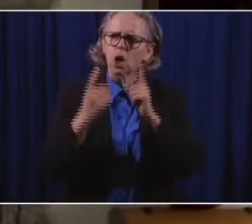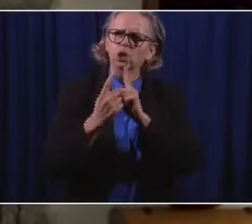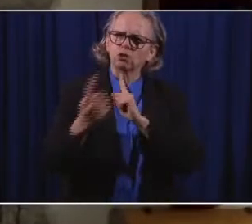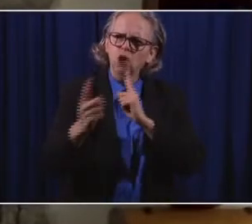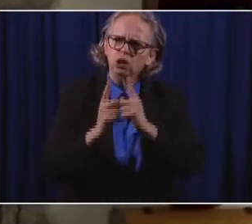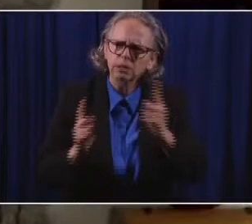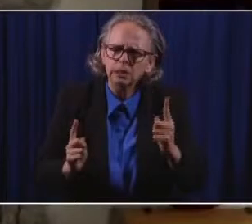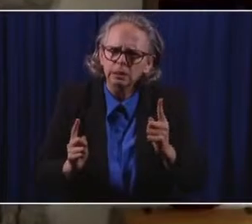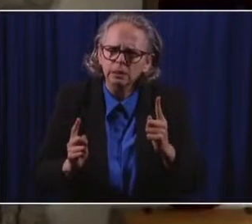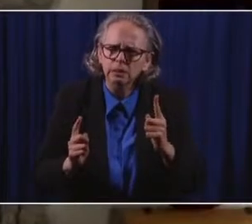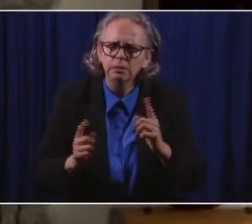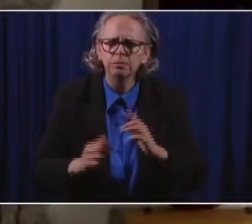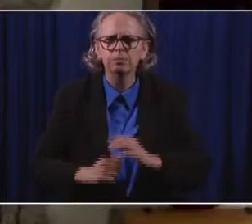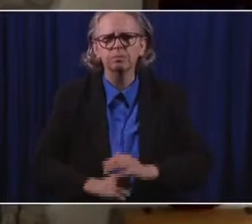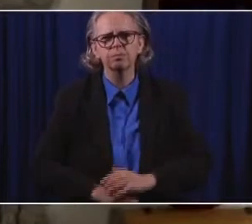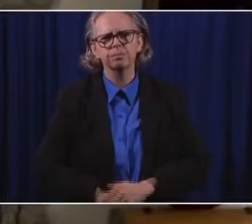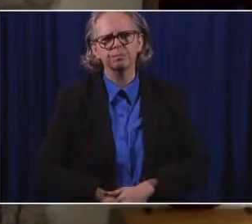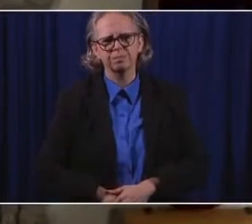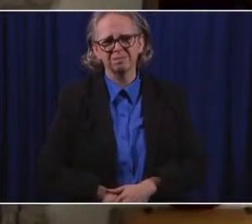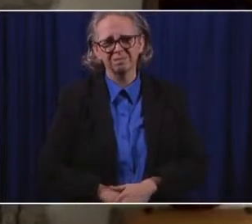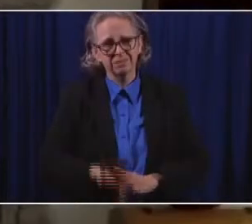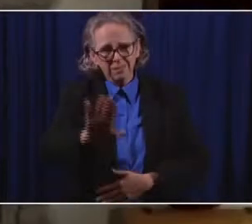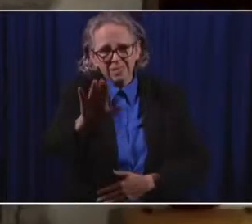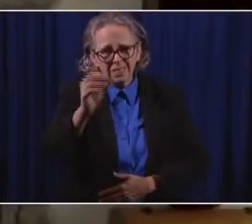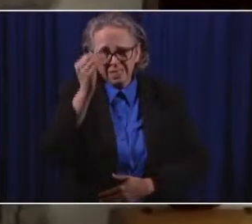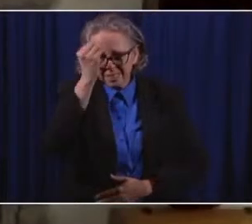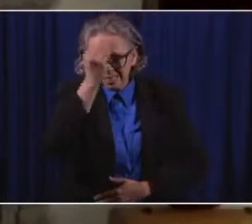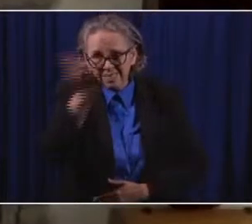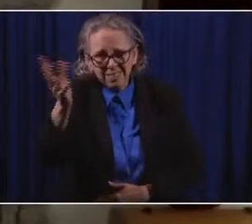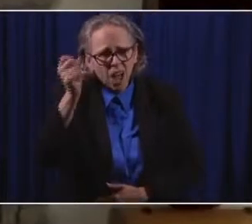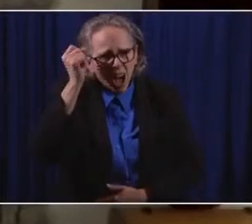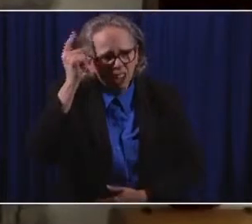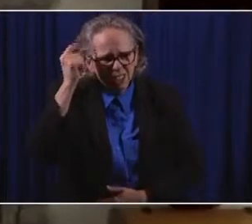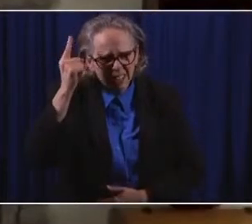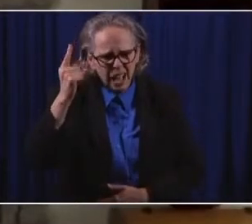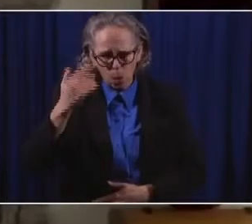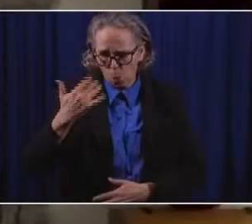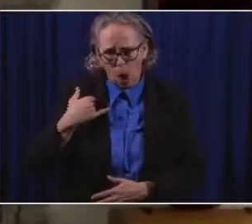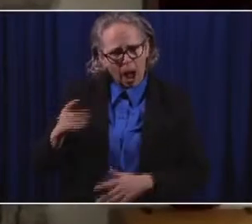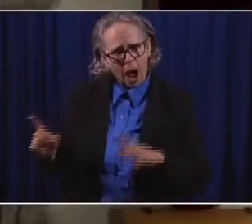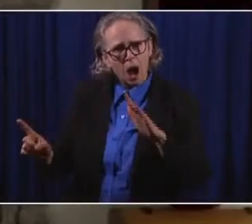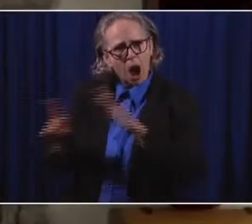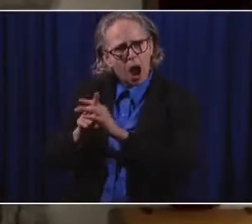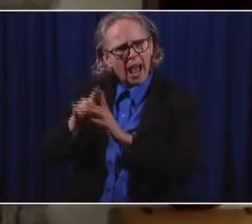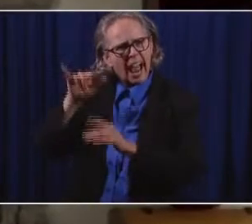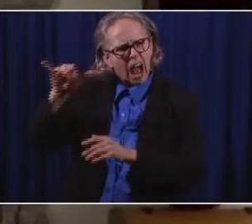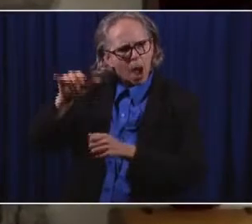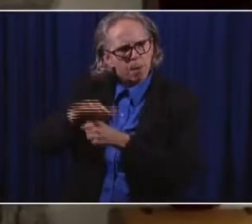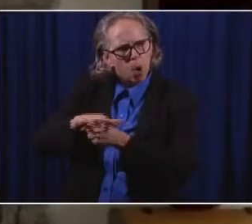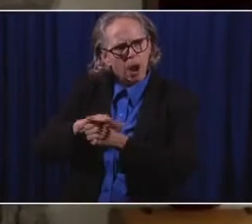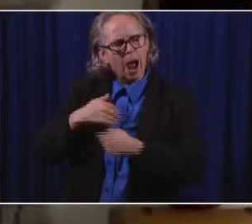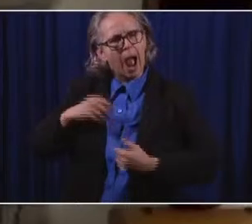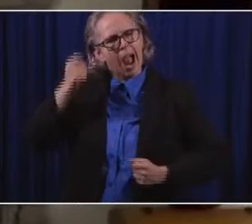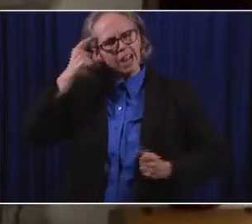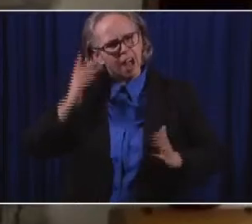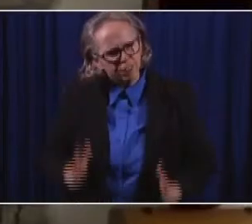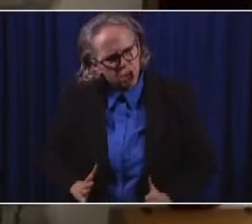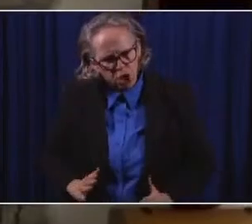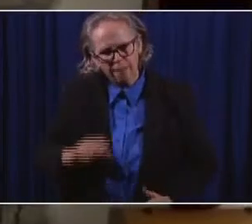So please understand exactly what it was. It was the governor of Ohio reading the president of the United